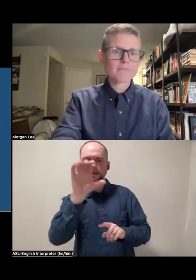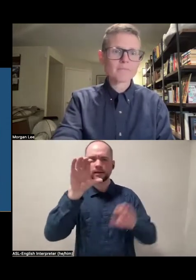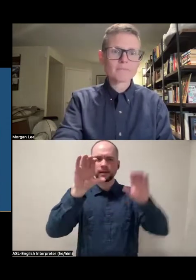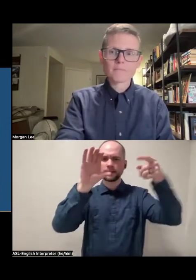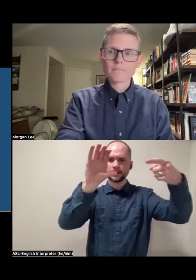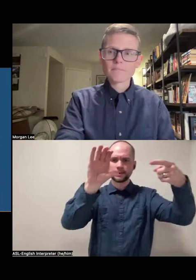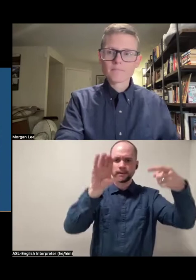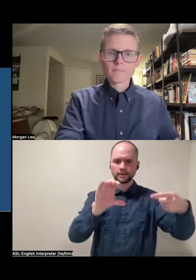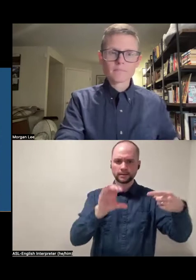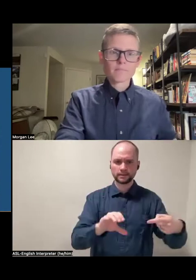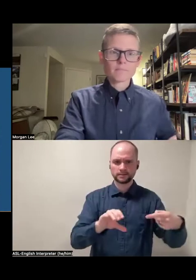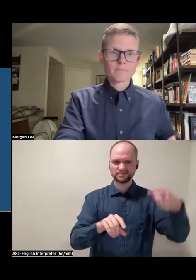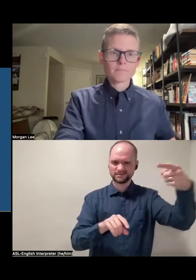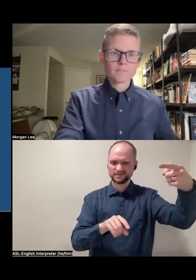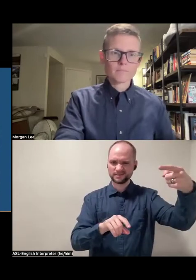meant.